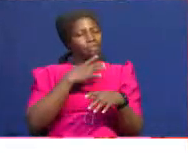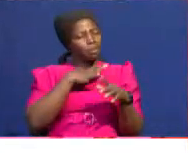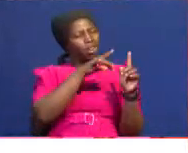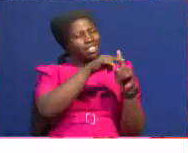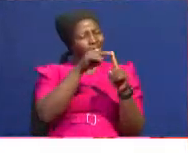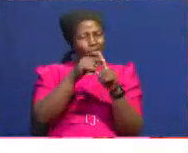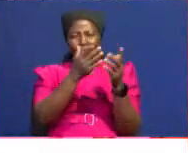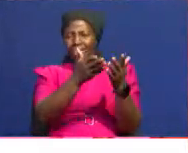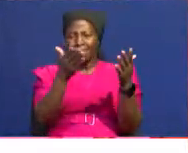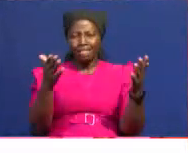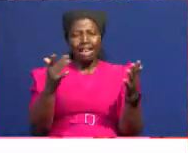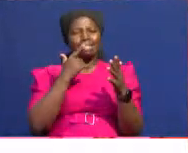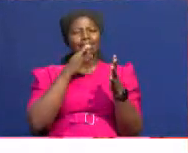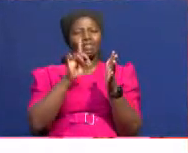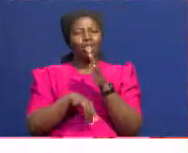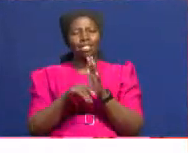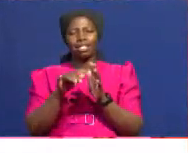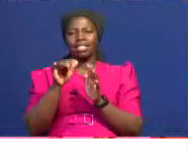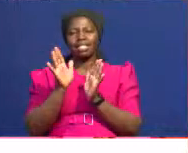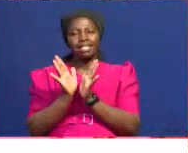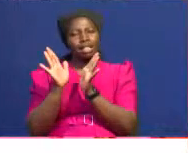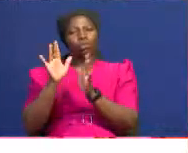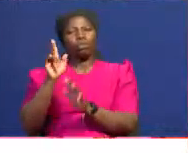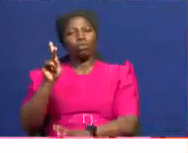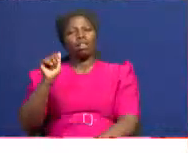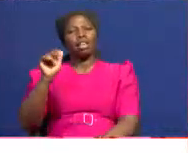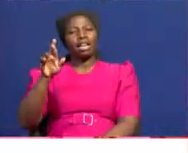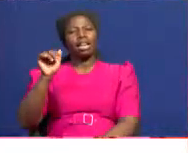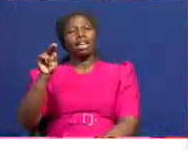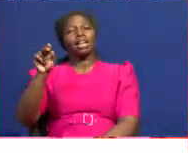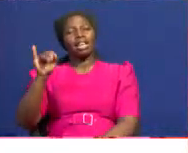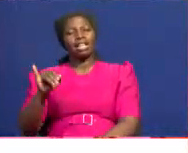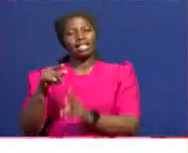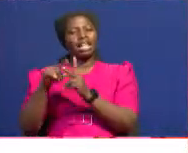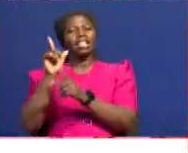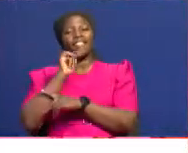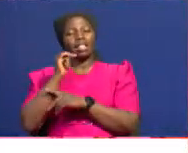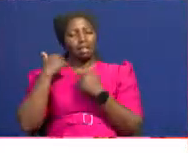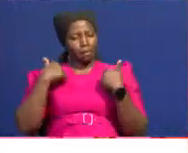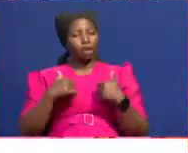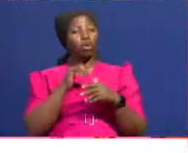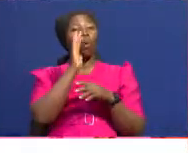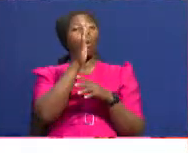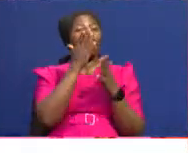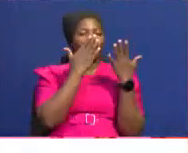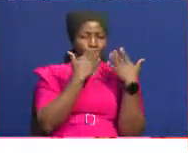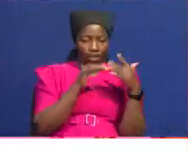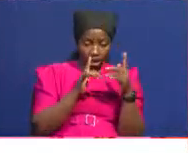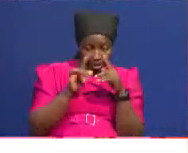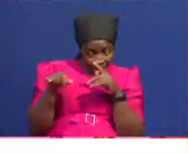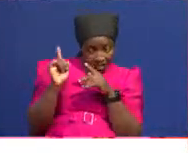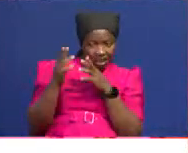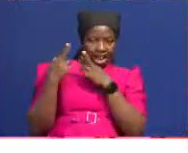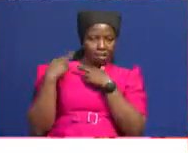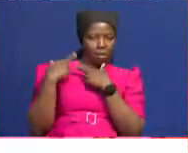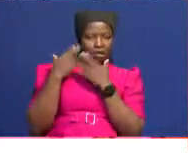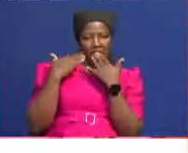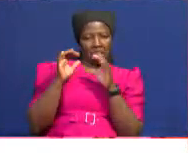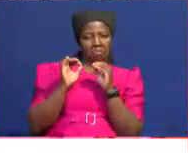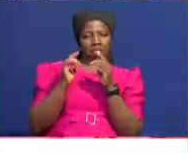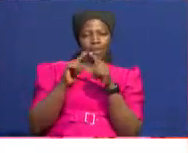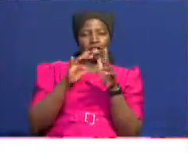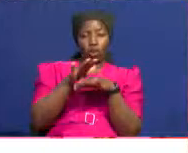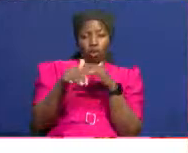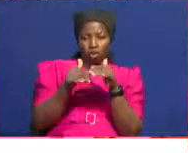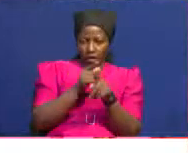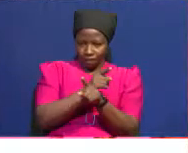General Karangi started that or that side, I will finish it. He may not be the one to finish it, but all of